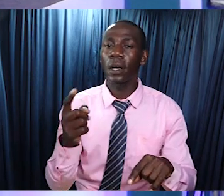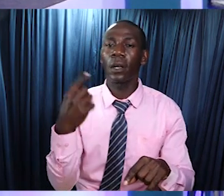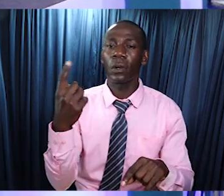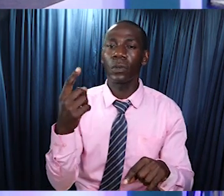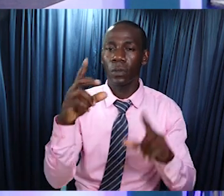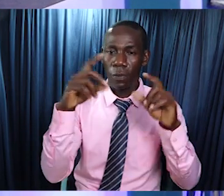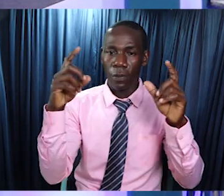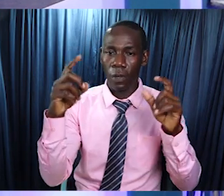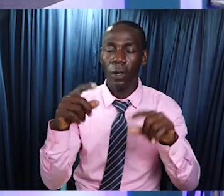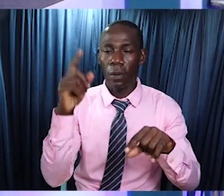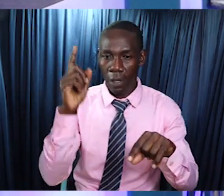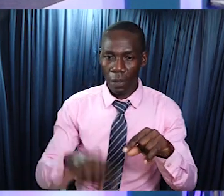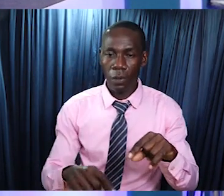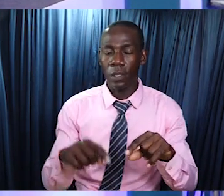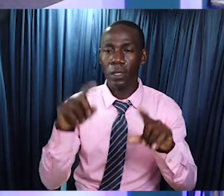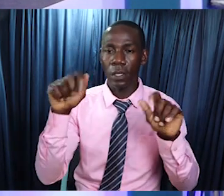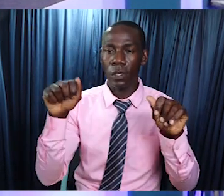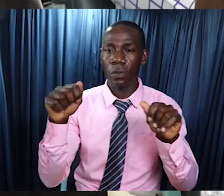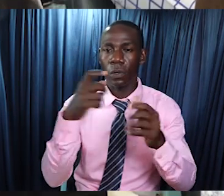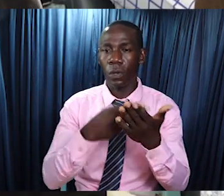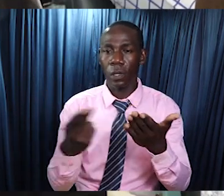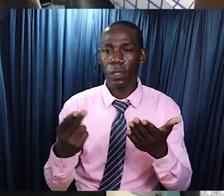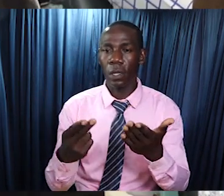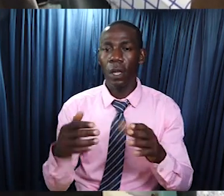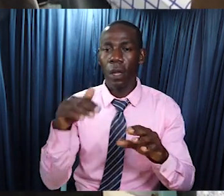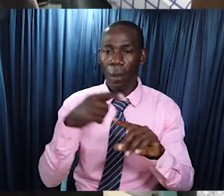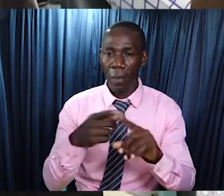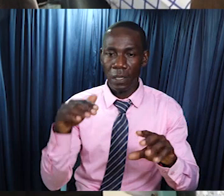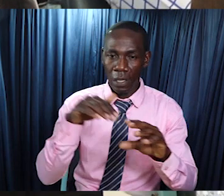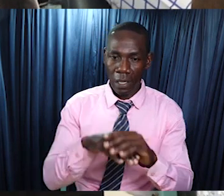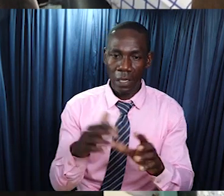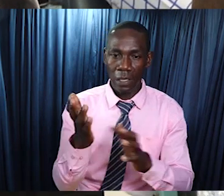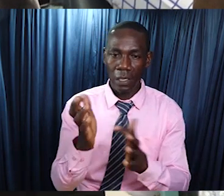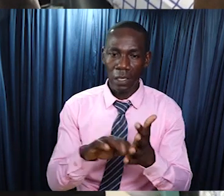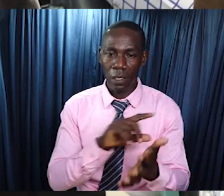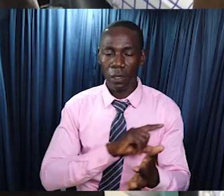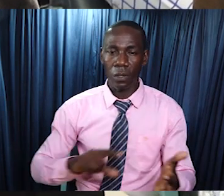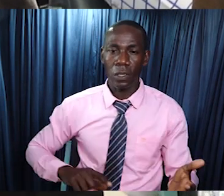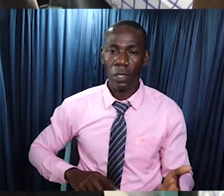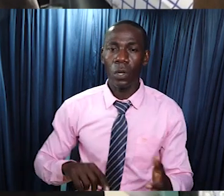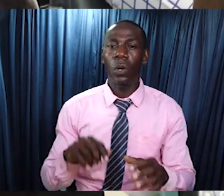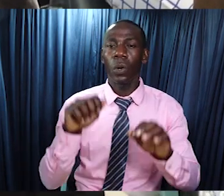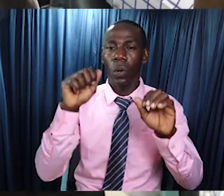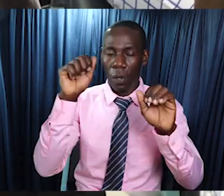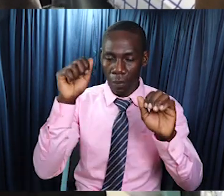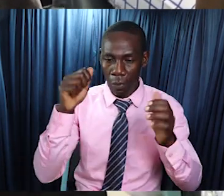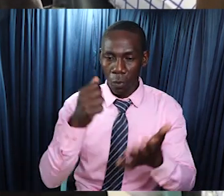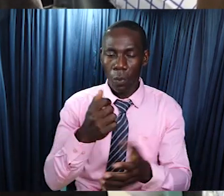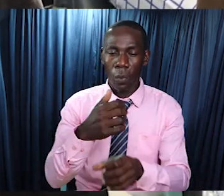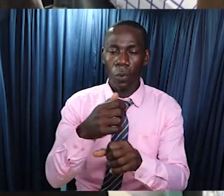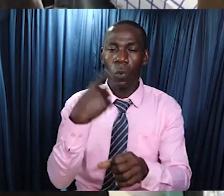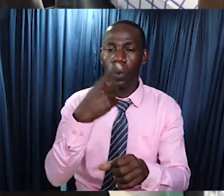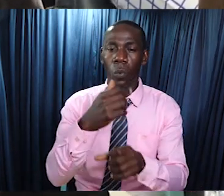to sin. Wala ndio kwa utakatifu. Neither can you say yes to holiness. Lakini katika Kristo Yesu Bwana wetu. But in Christ our Lord. Yeye ndiye atushindaye. He is the